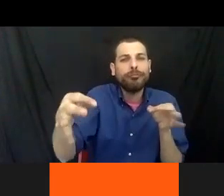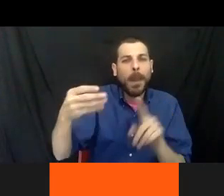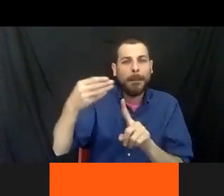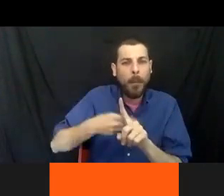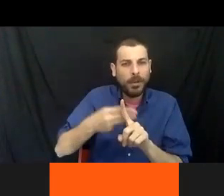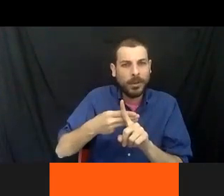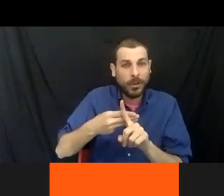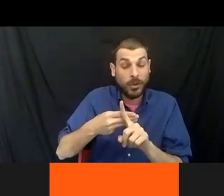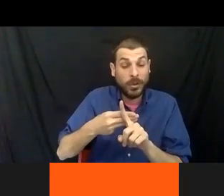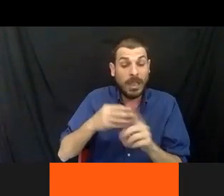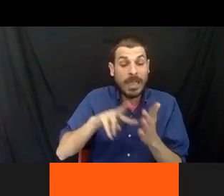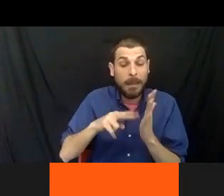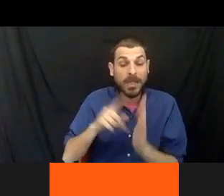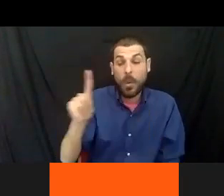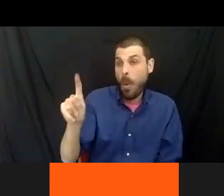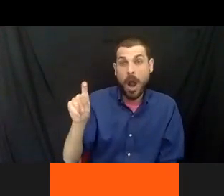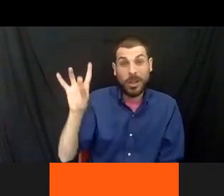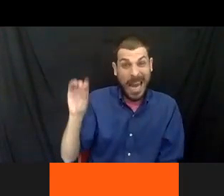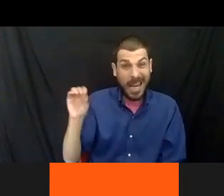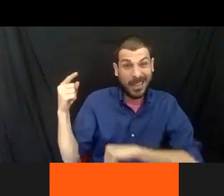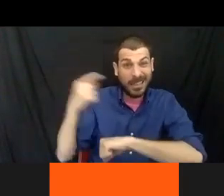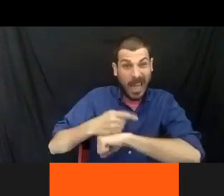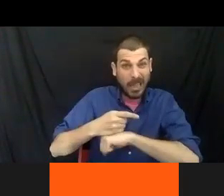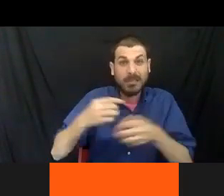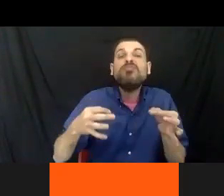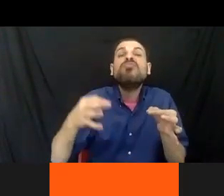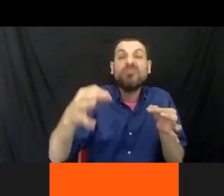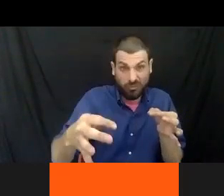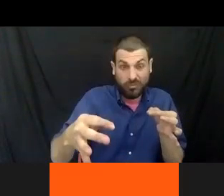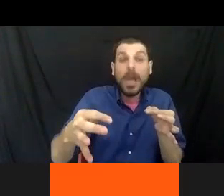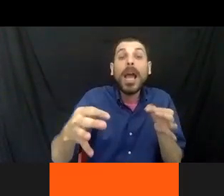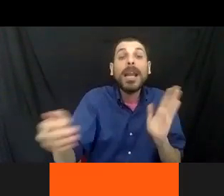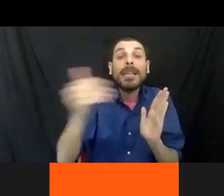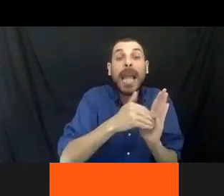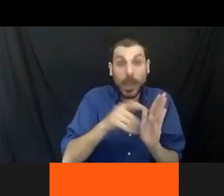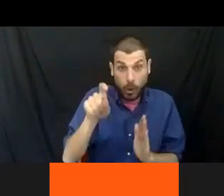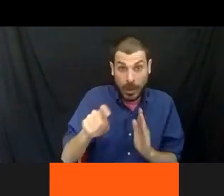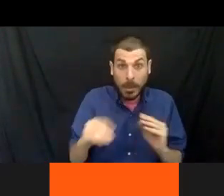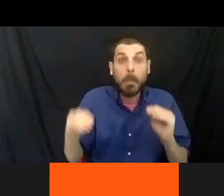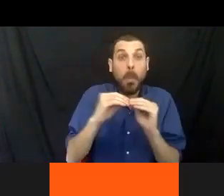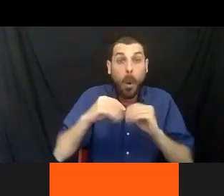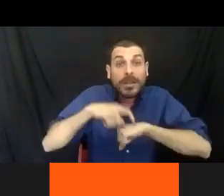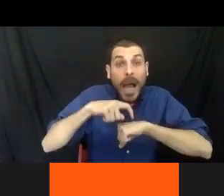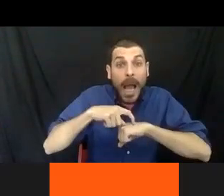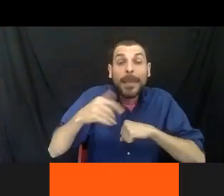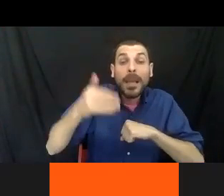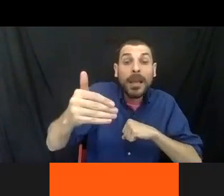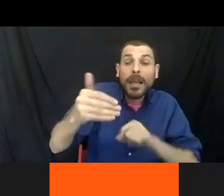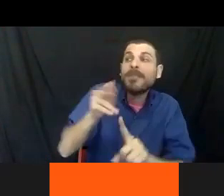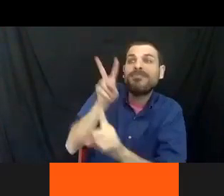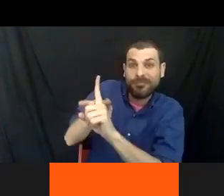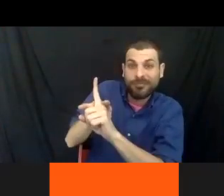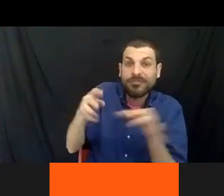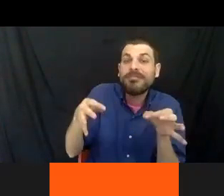180 days. And then you can, if you need more time, you can request and obtain additional forbearance for up